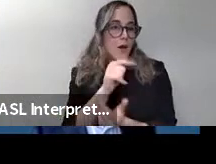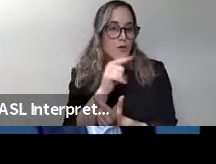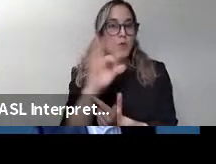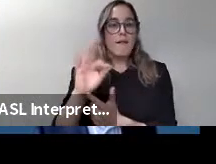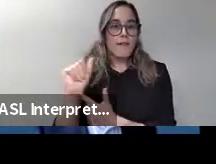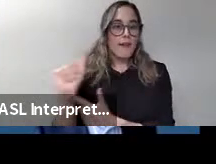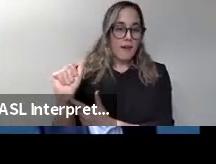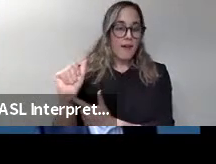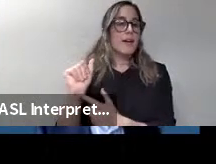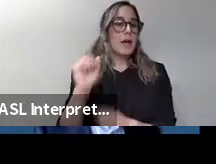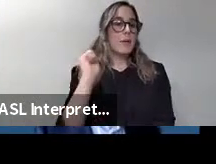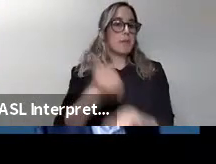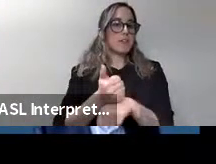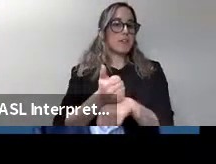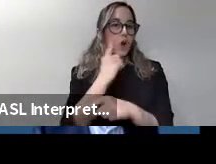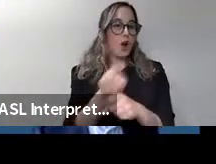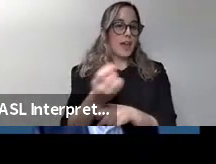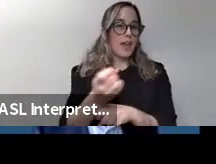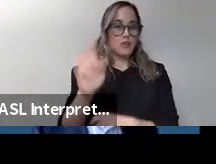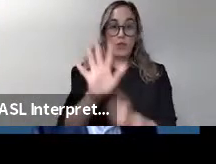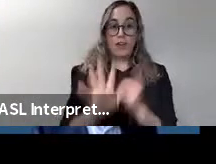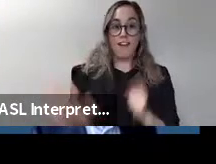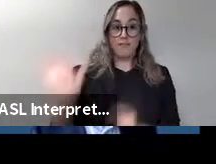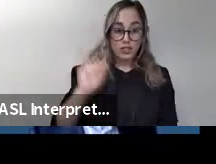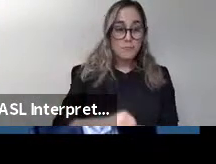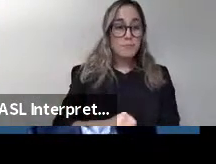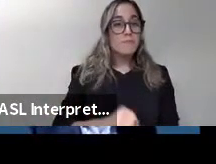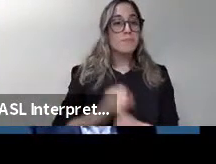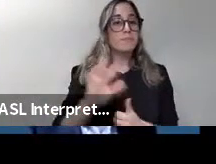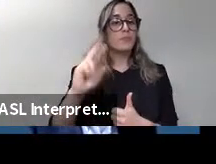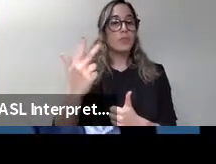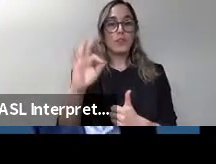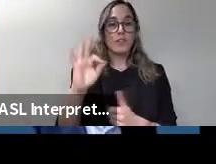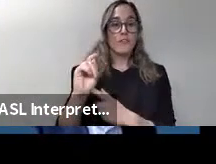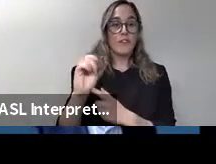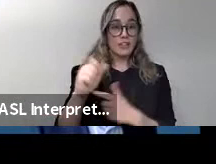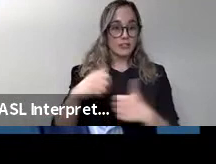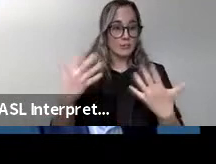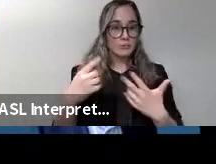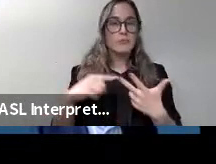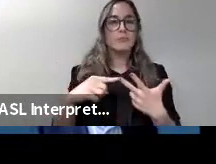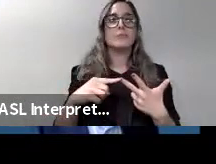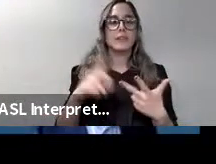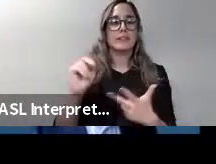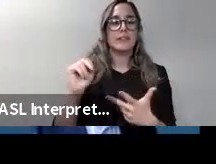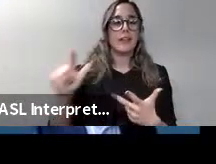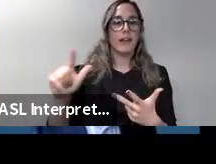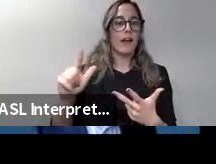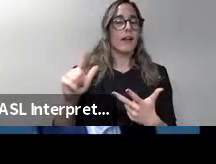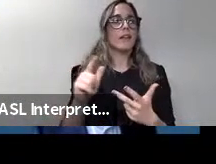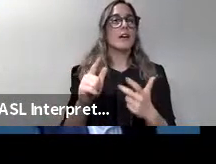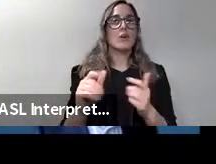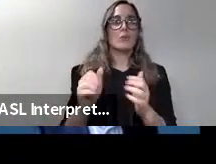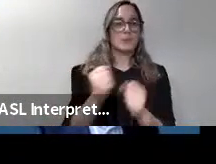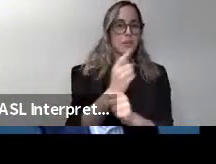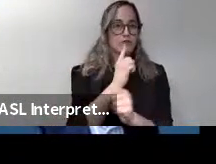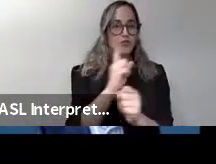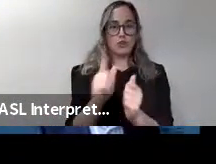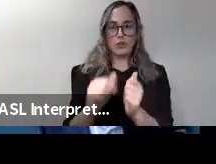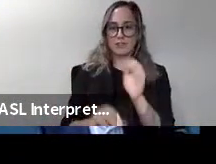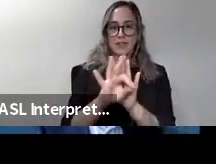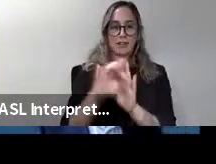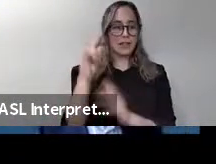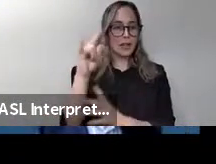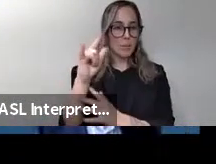annual averages. The third factor, the percent of DNL nighttime flight operations, was chosen to ensure the selected sample of airports matched